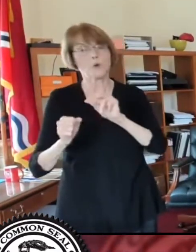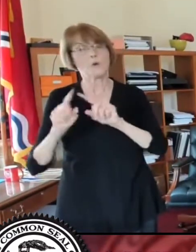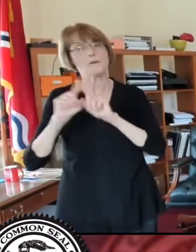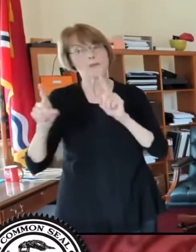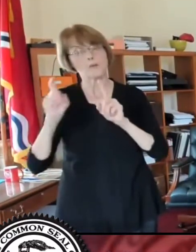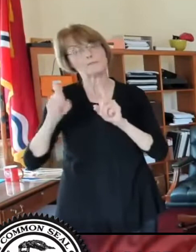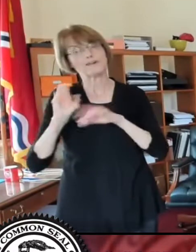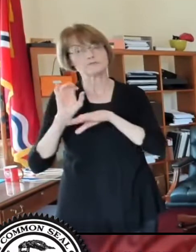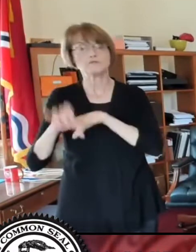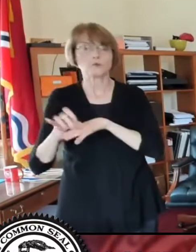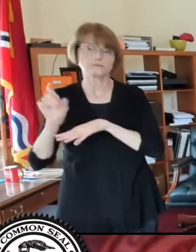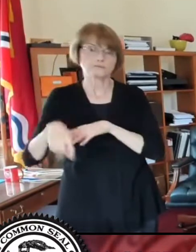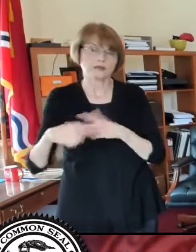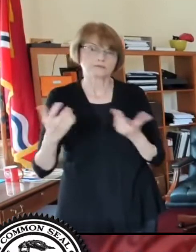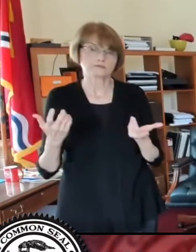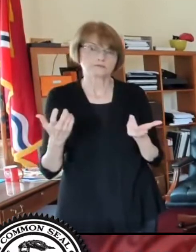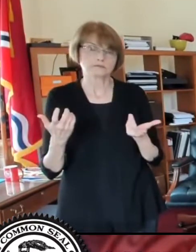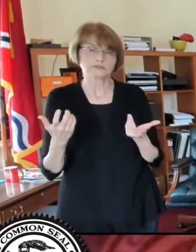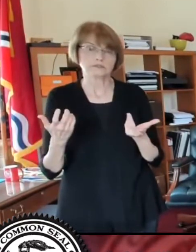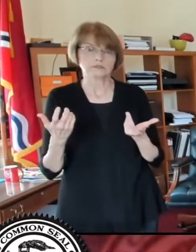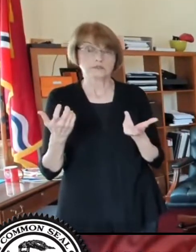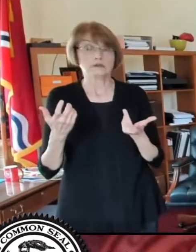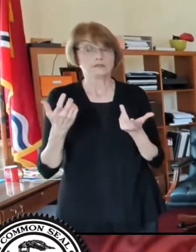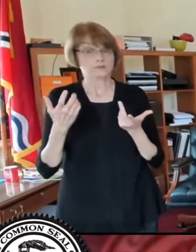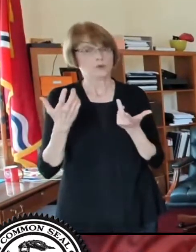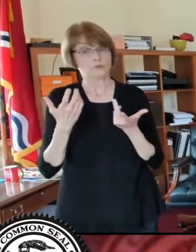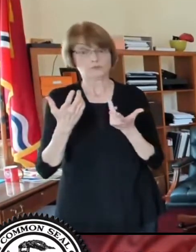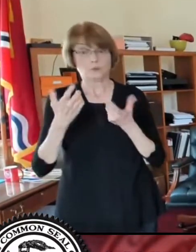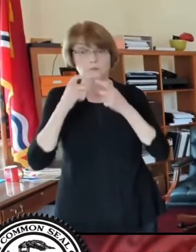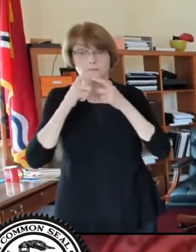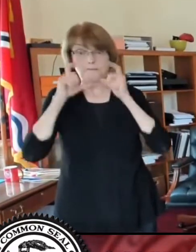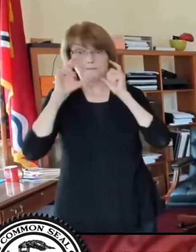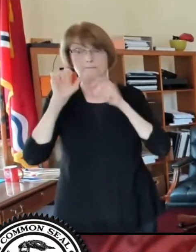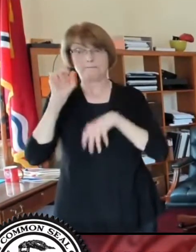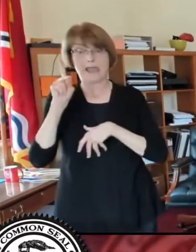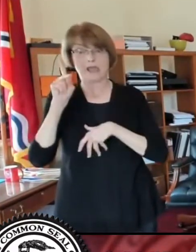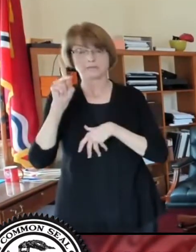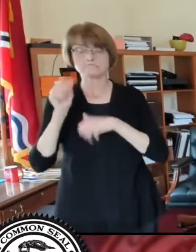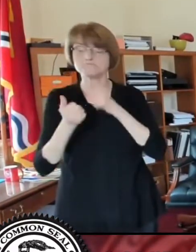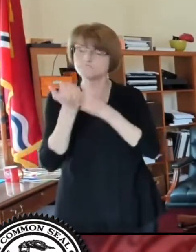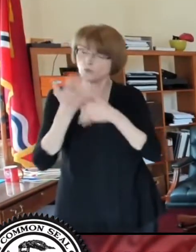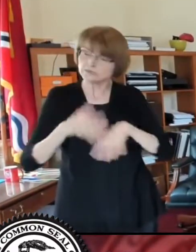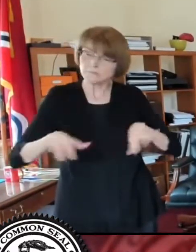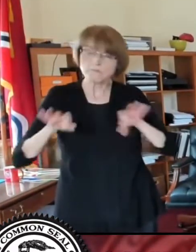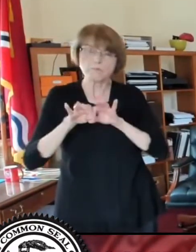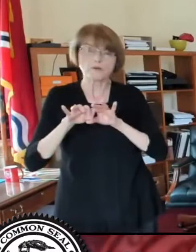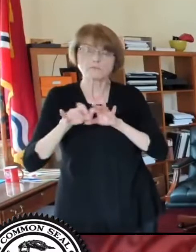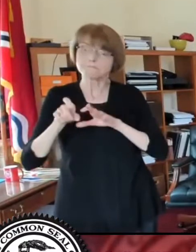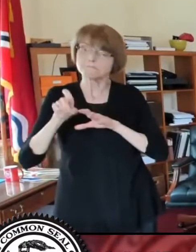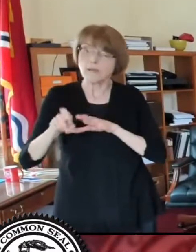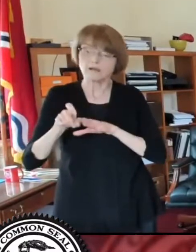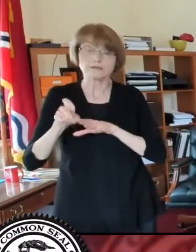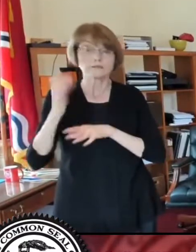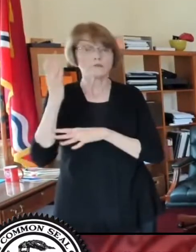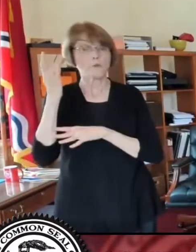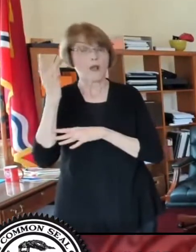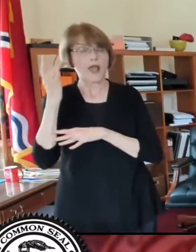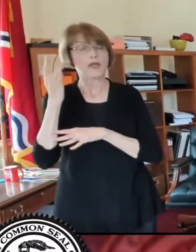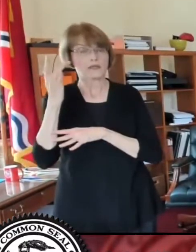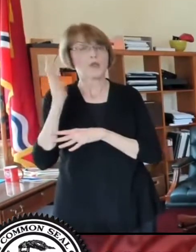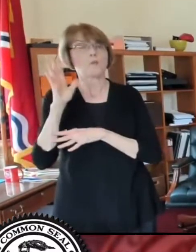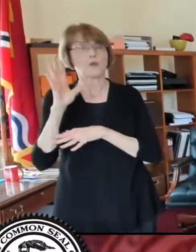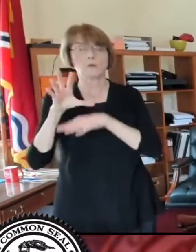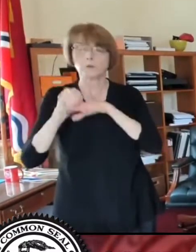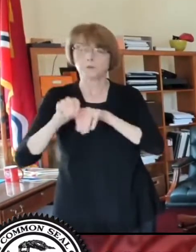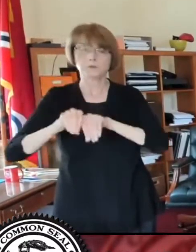some enforcement, because wearing a mask is the critical thing to preventing the further spread